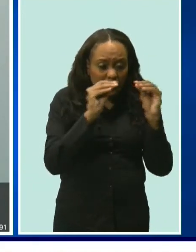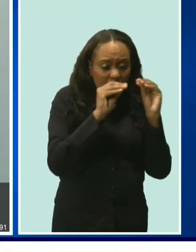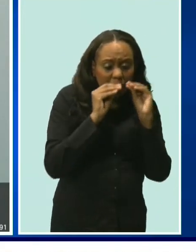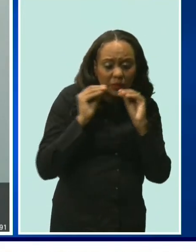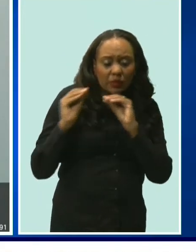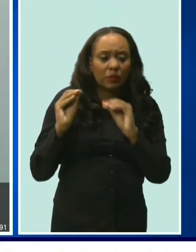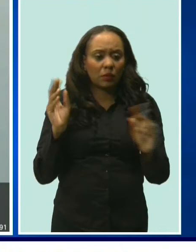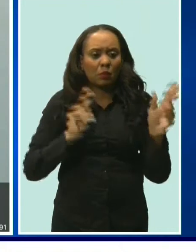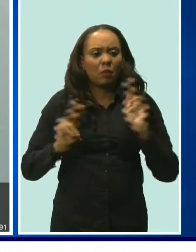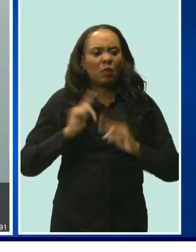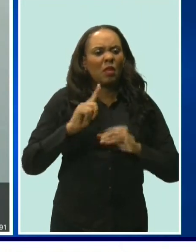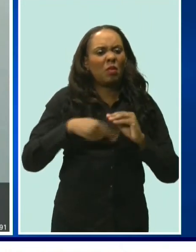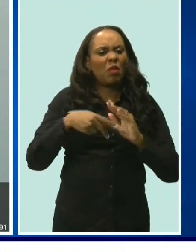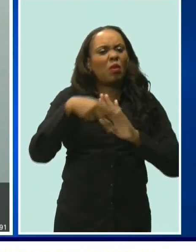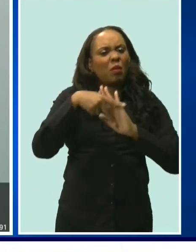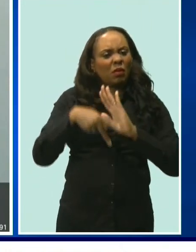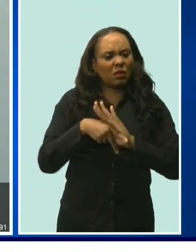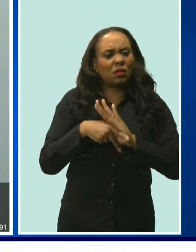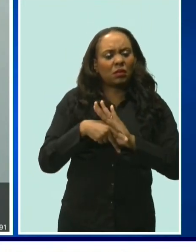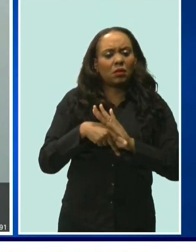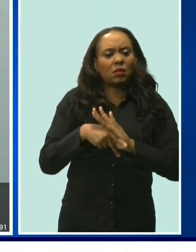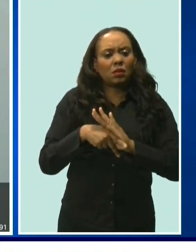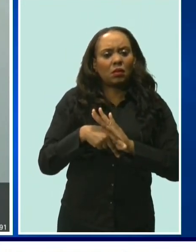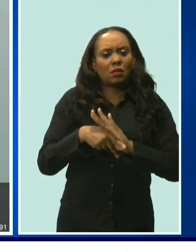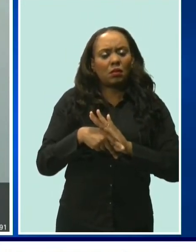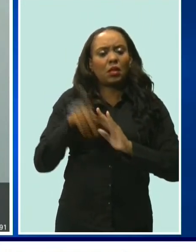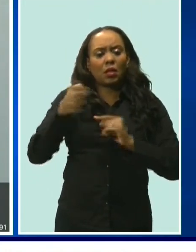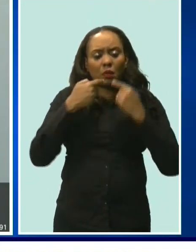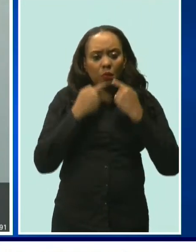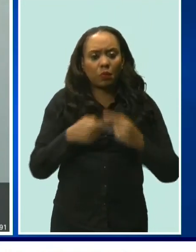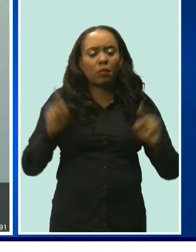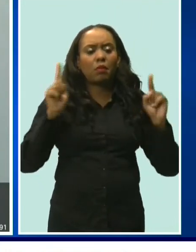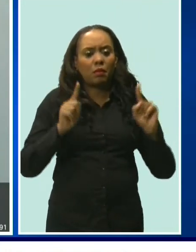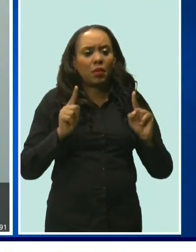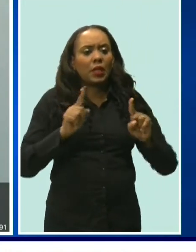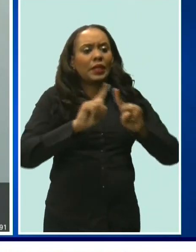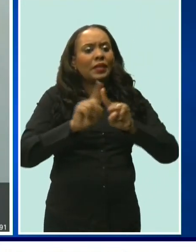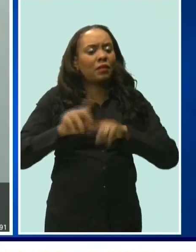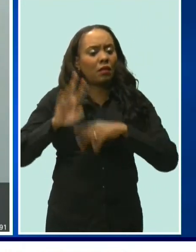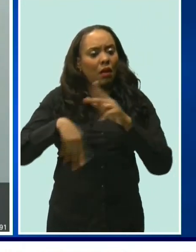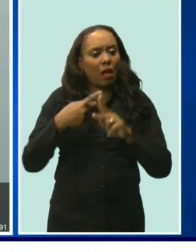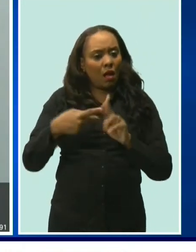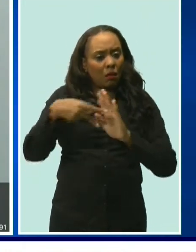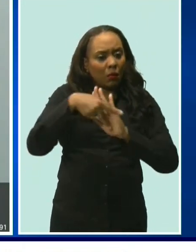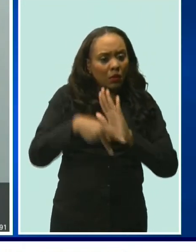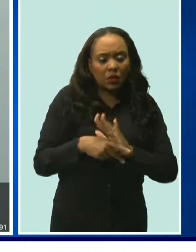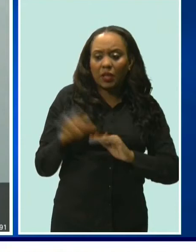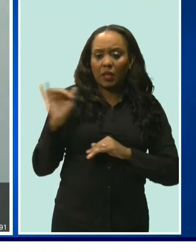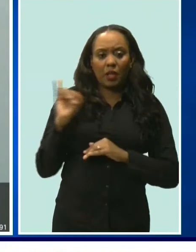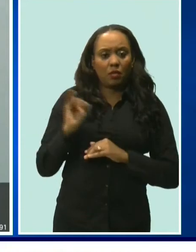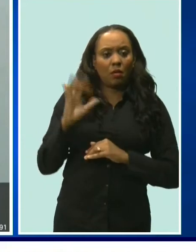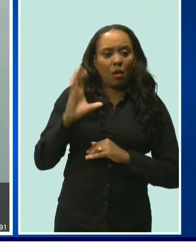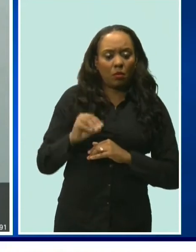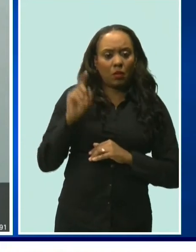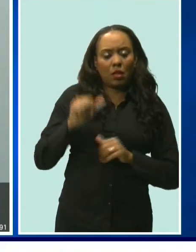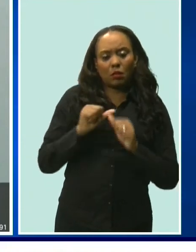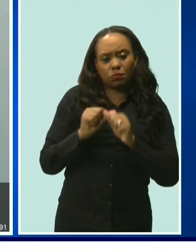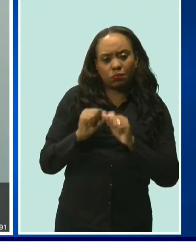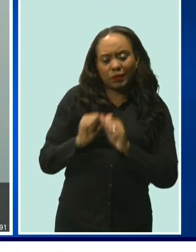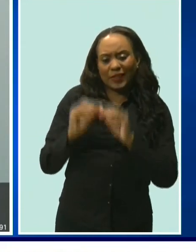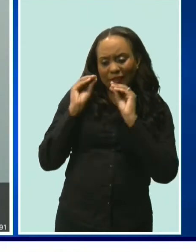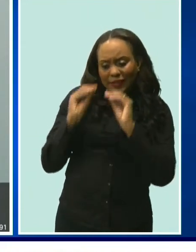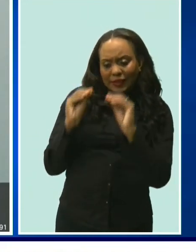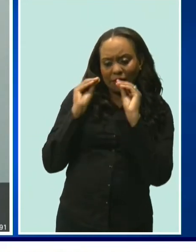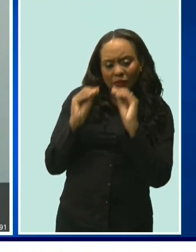now by the GIAB to put notices out in the public and by insurance companies to continually